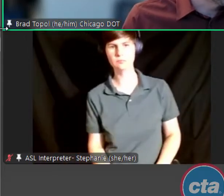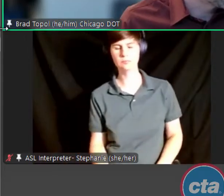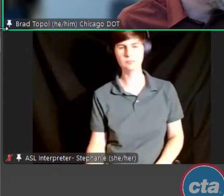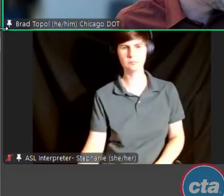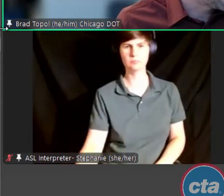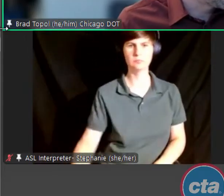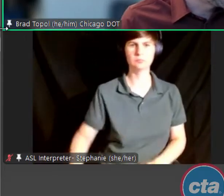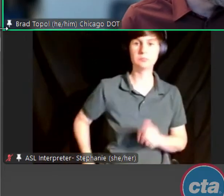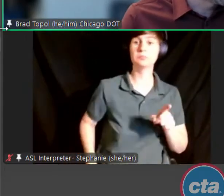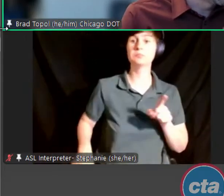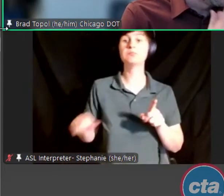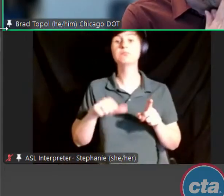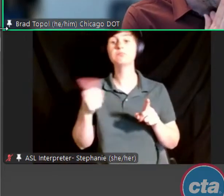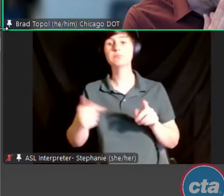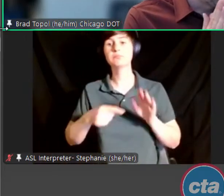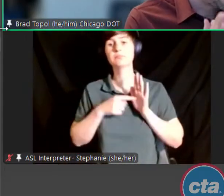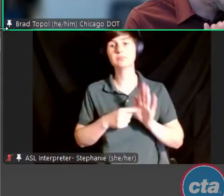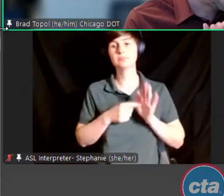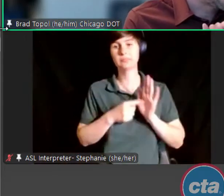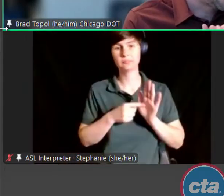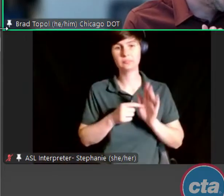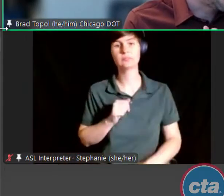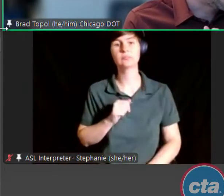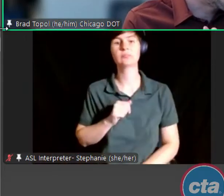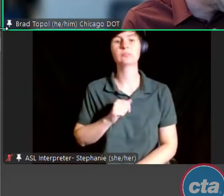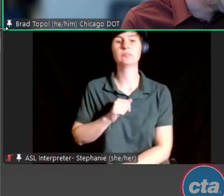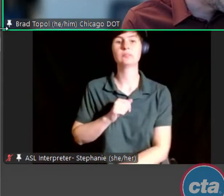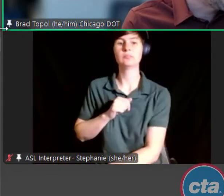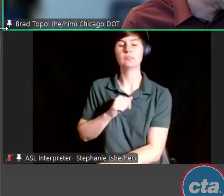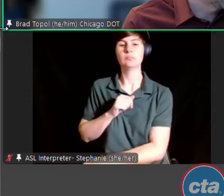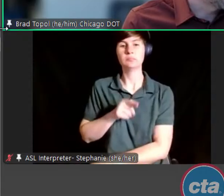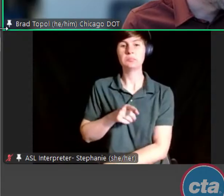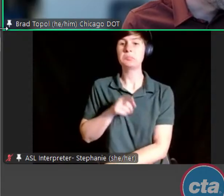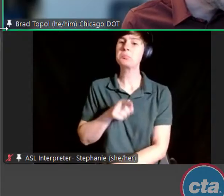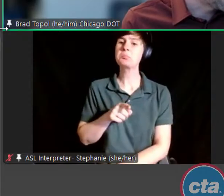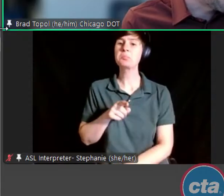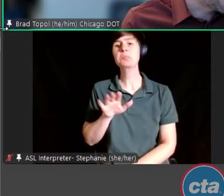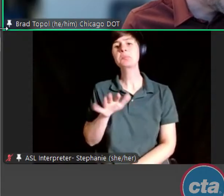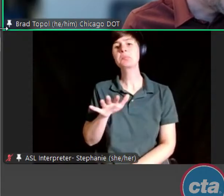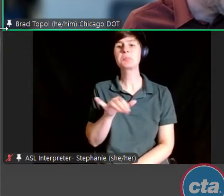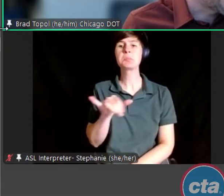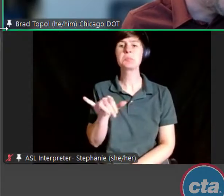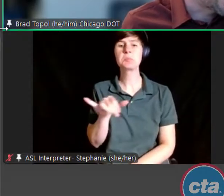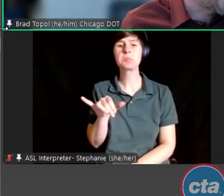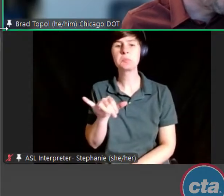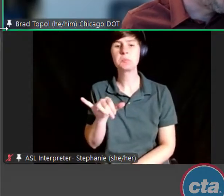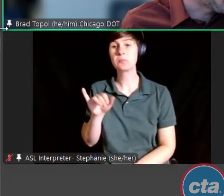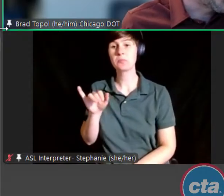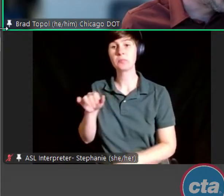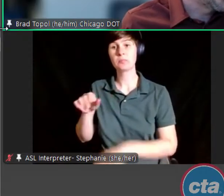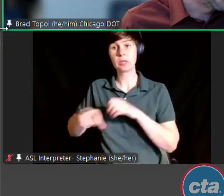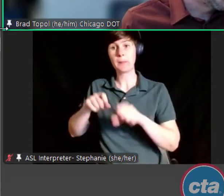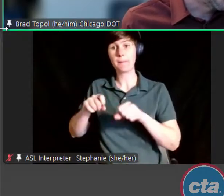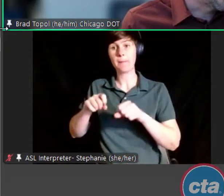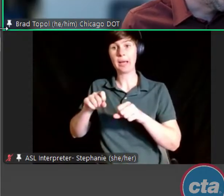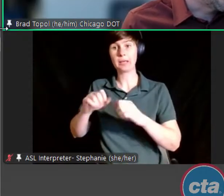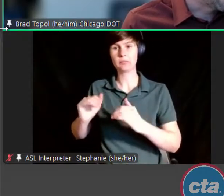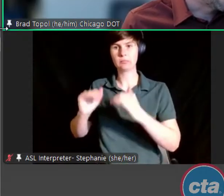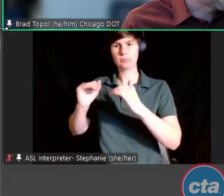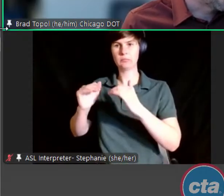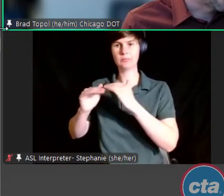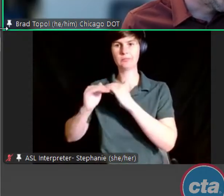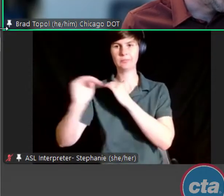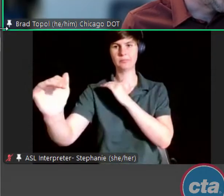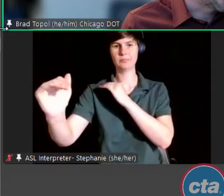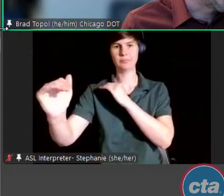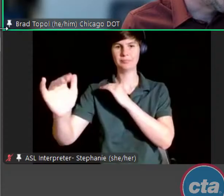We're showing another example here. This has a similarly raised bike facility that is next to a boarding